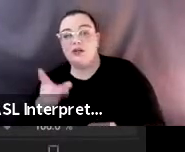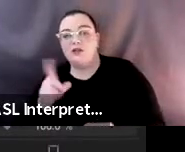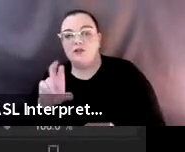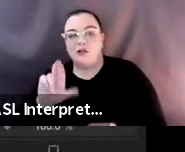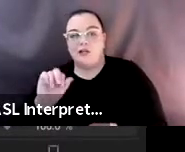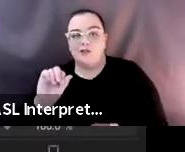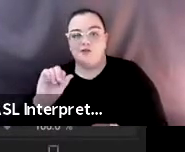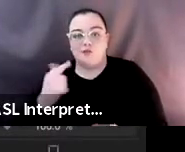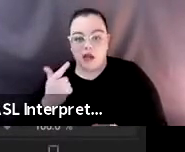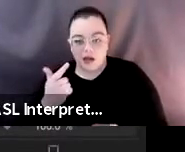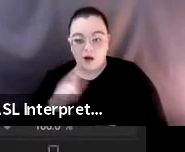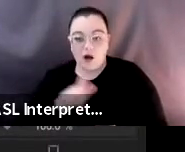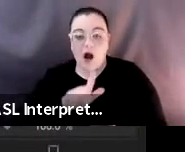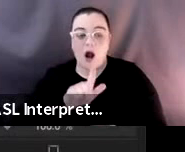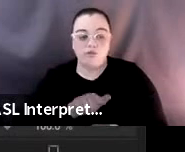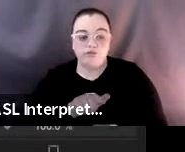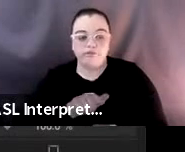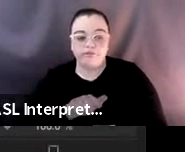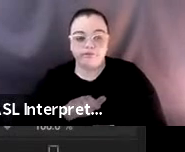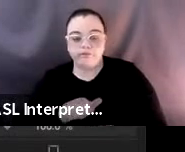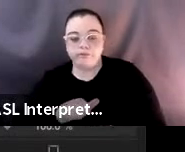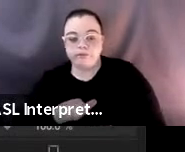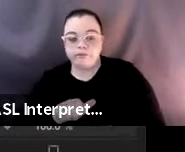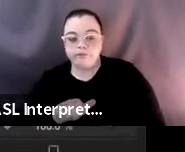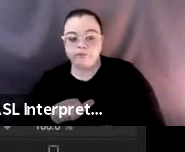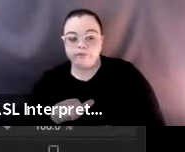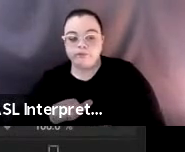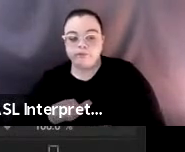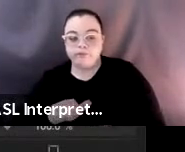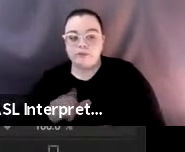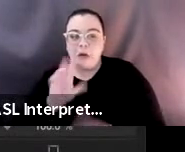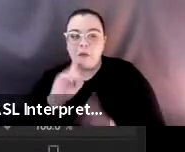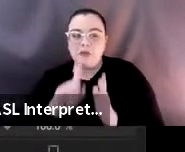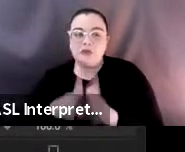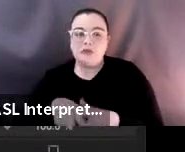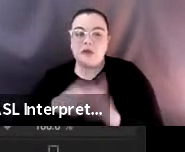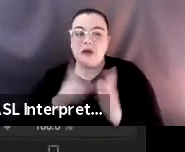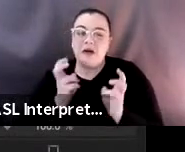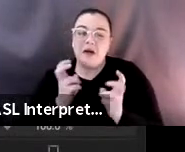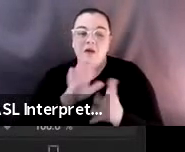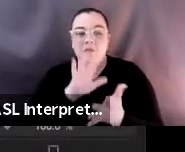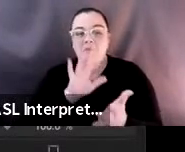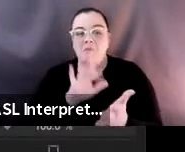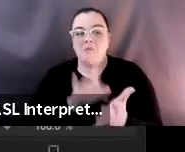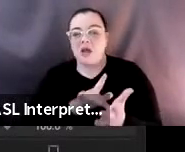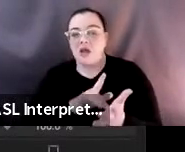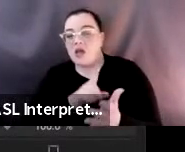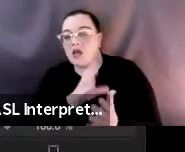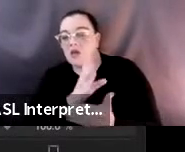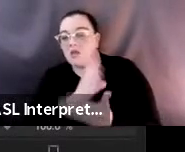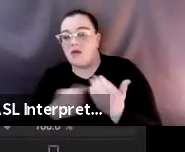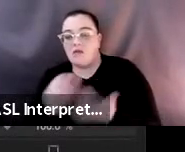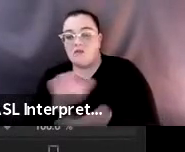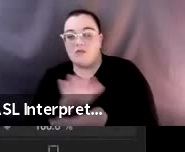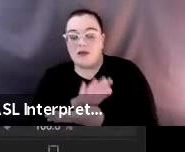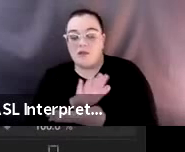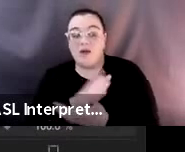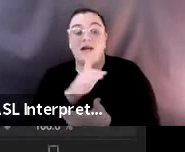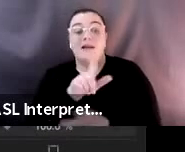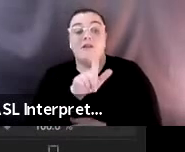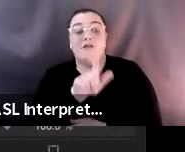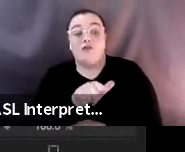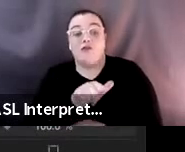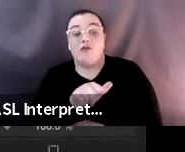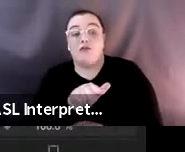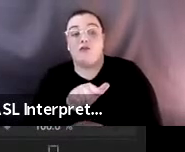now that clip is getting trimmed. I'm going to trim it. I'm going to start at sort of mid-action with this paperwork right about here. So now if I play it back,